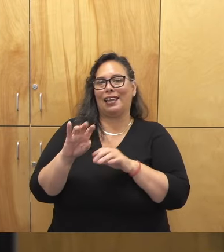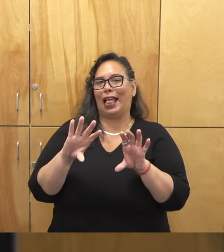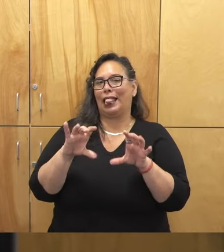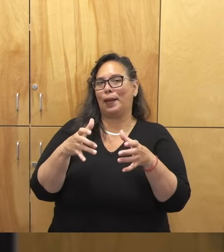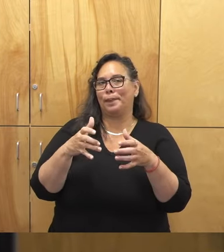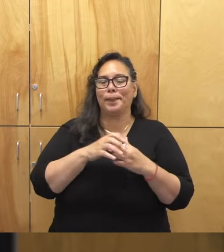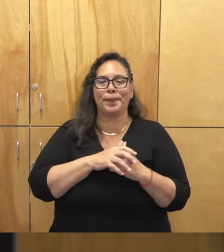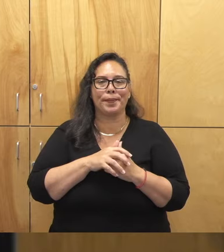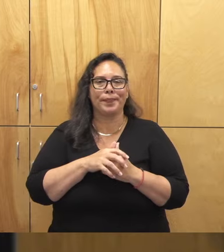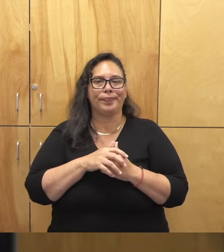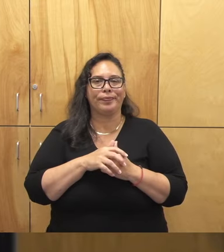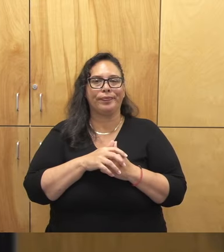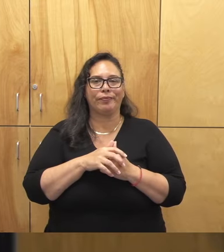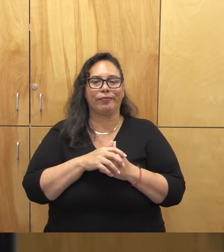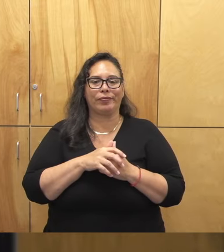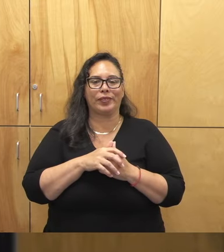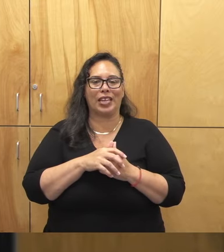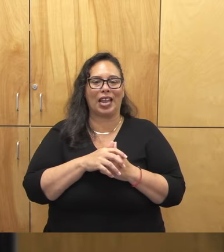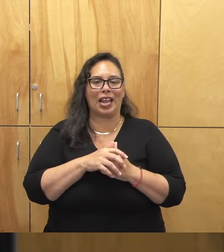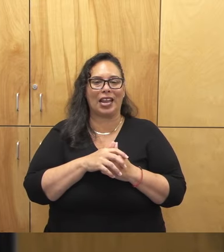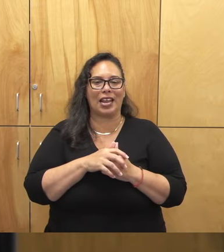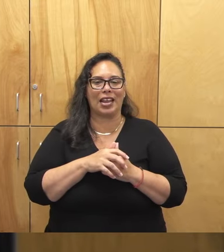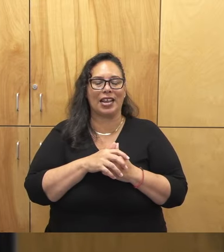To that, I spoke to